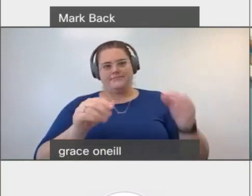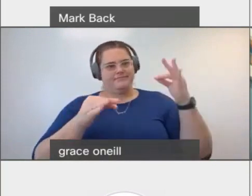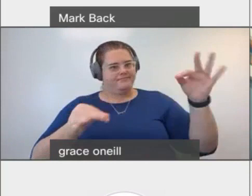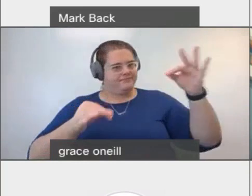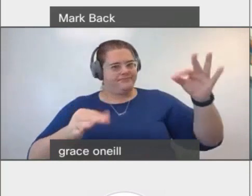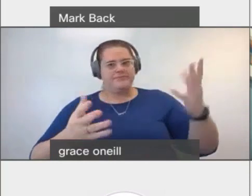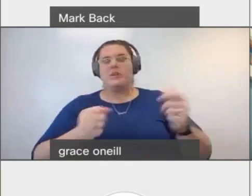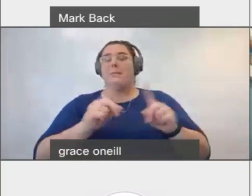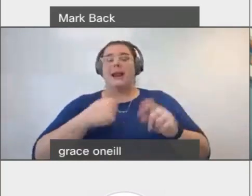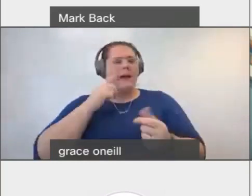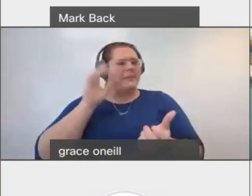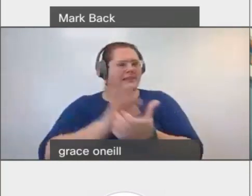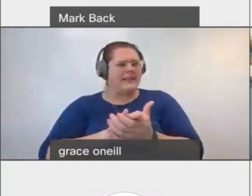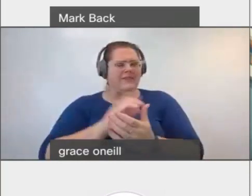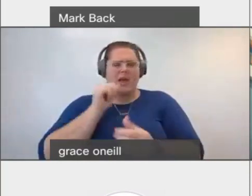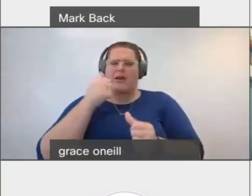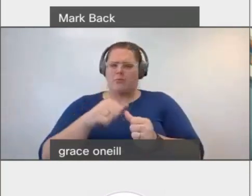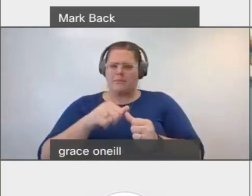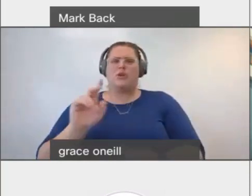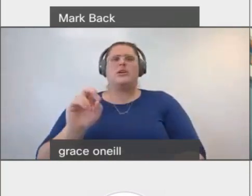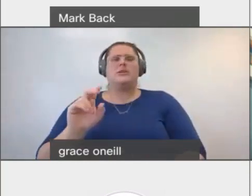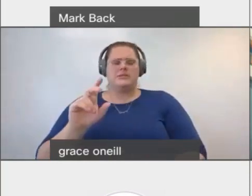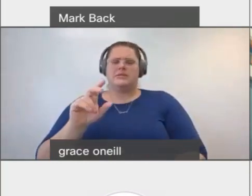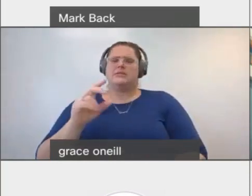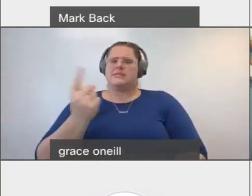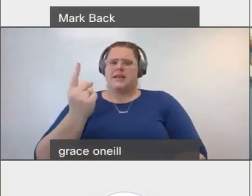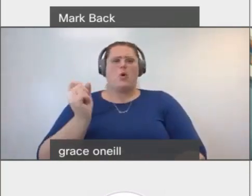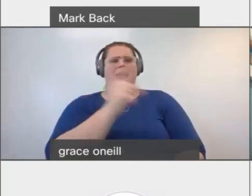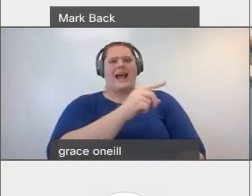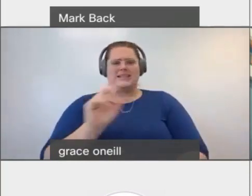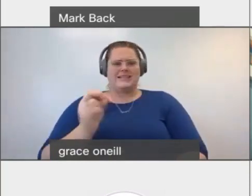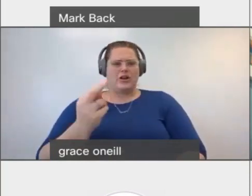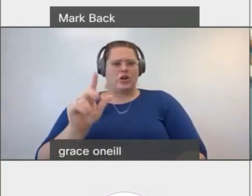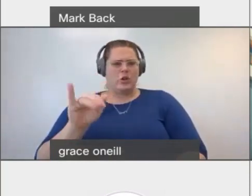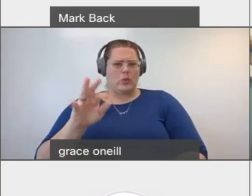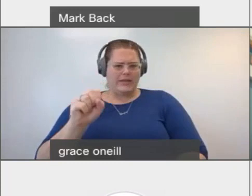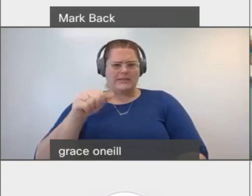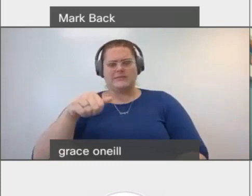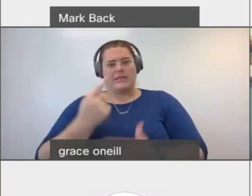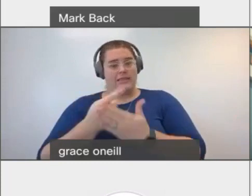I know that the question was asked of Dr. Lewis last week. She's not here this week, but